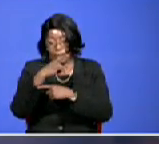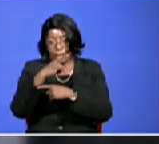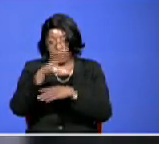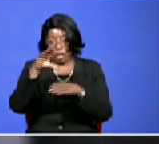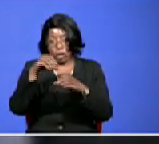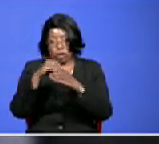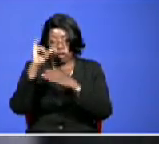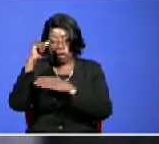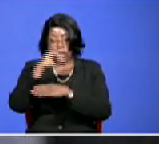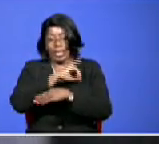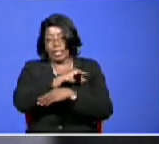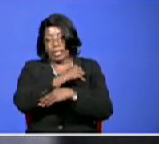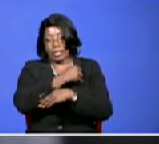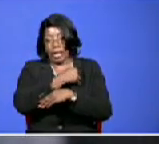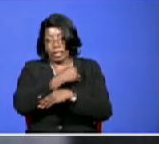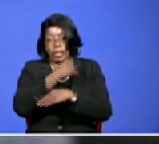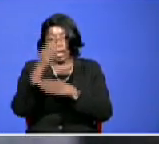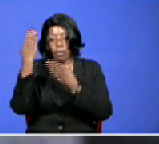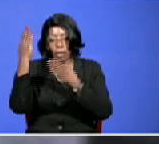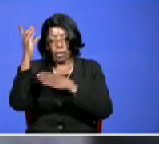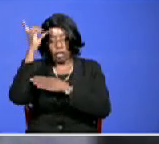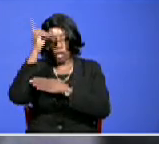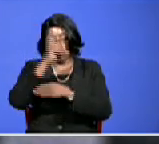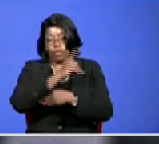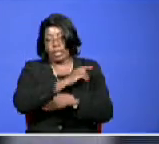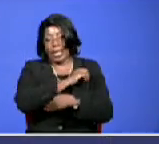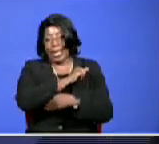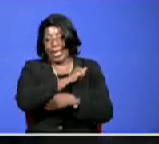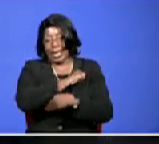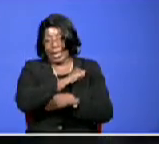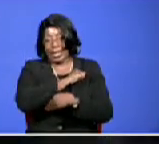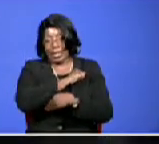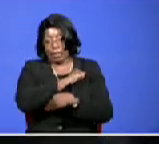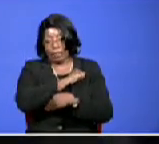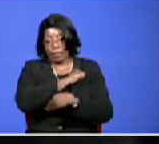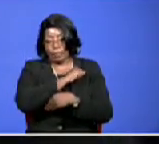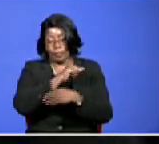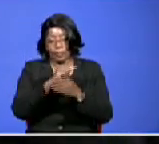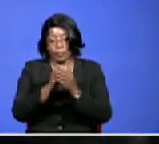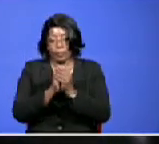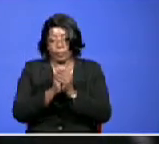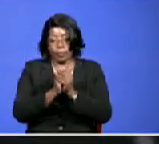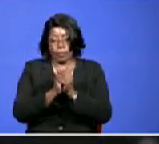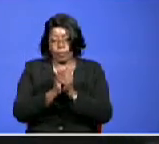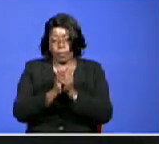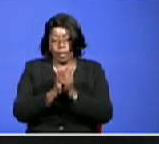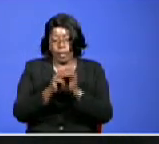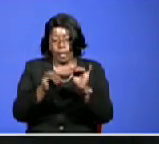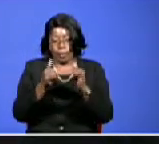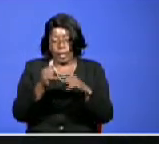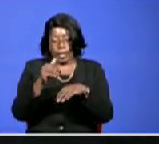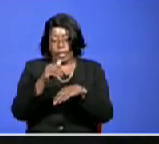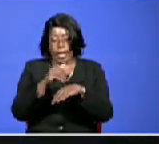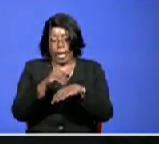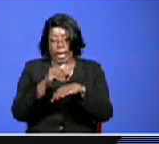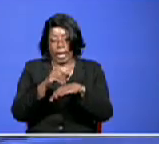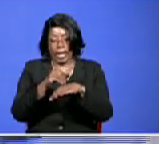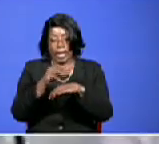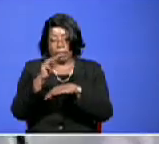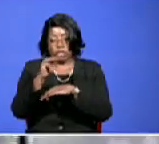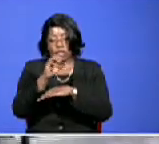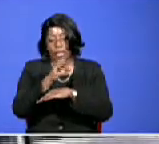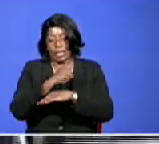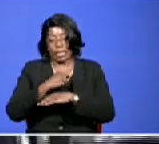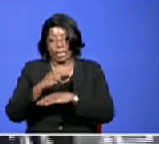Jackson, Mikhail Bridges, and fellow Bahamian DeAndre Ayton, many of whom were his peers on the court, where he played at Michigan State from 2014